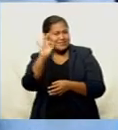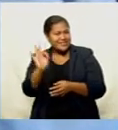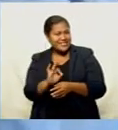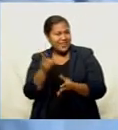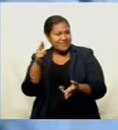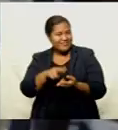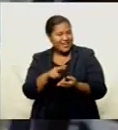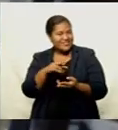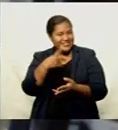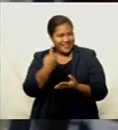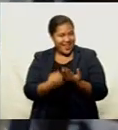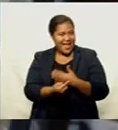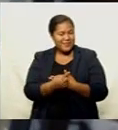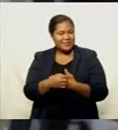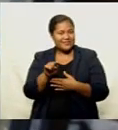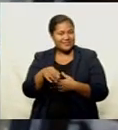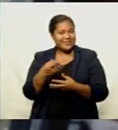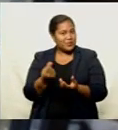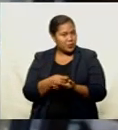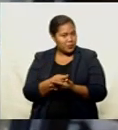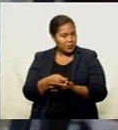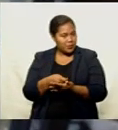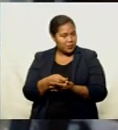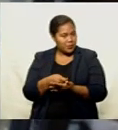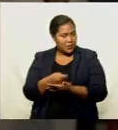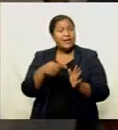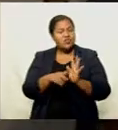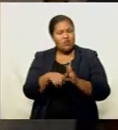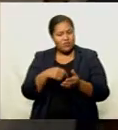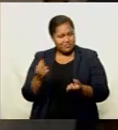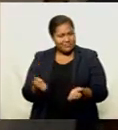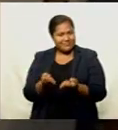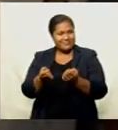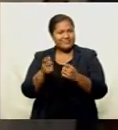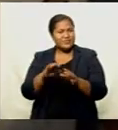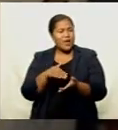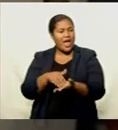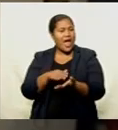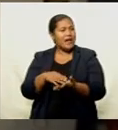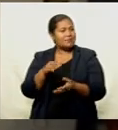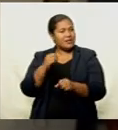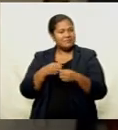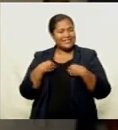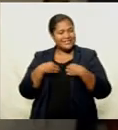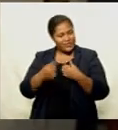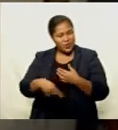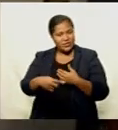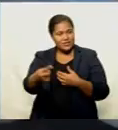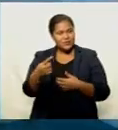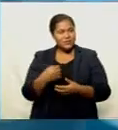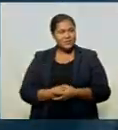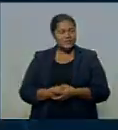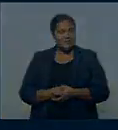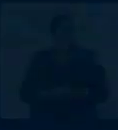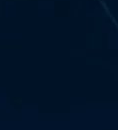in sales. However, Toro is determined to help the business survive. Jeshulal,